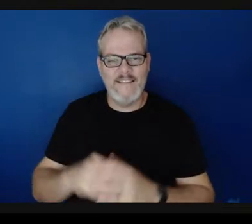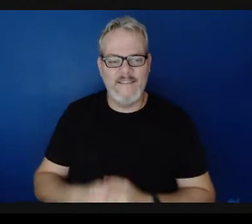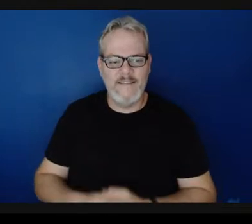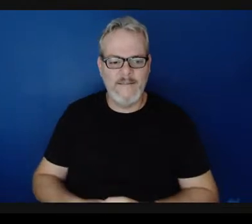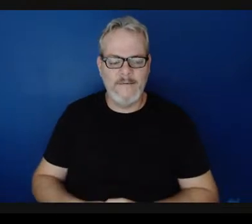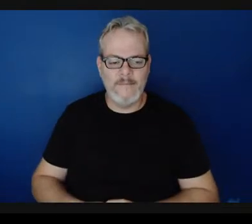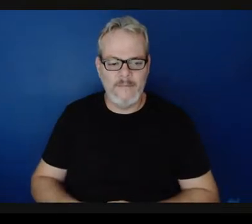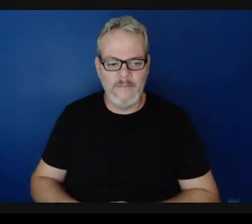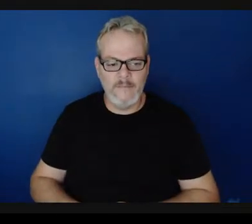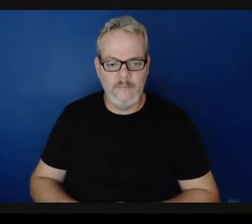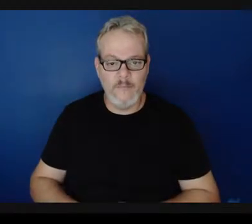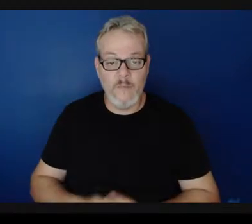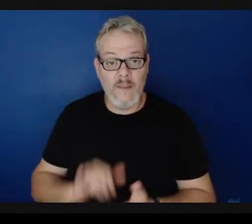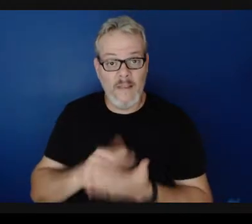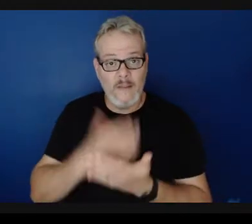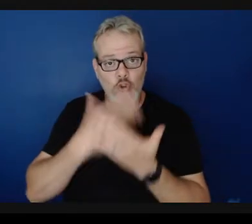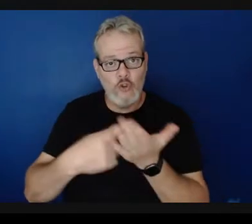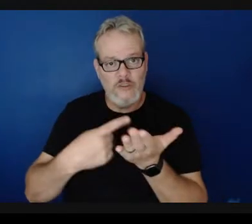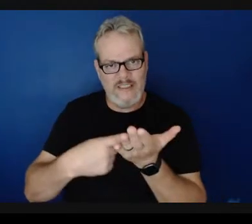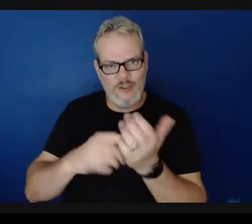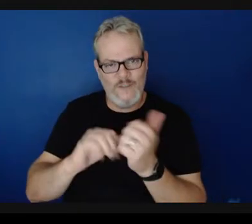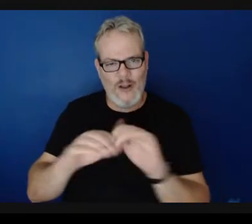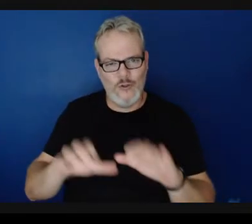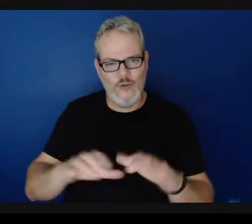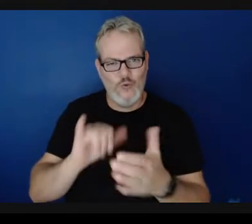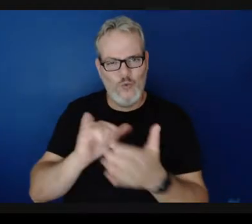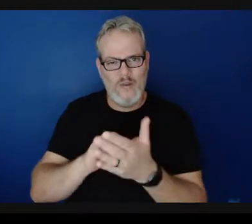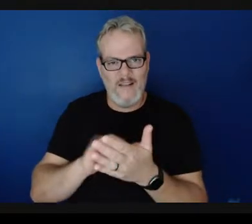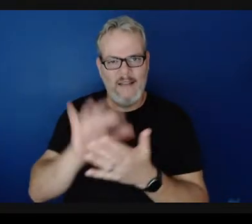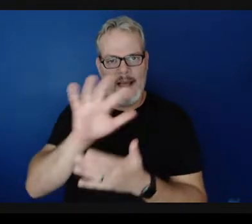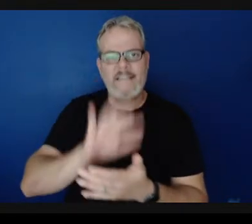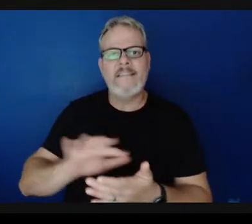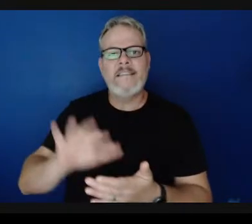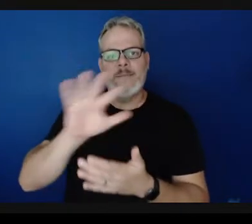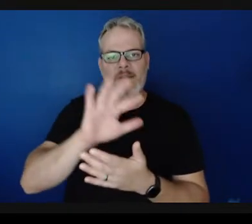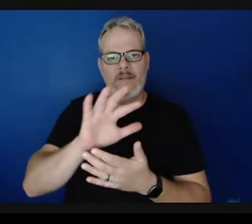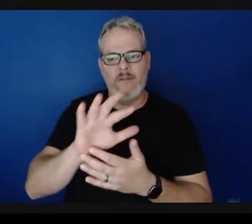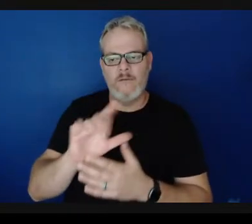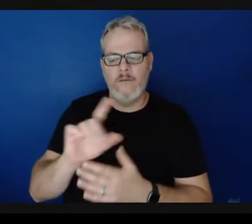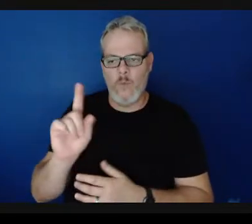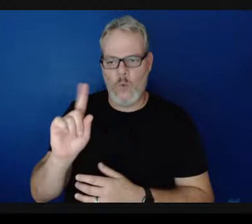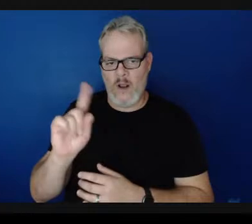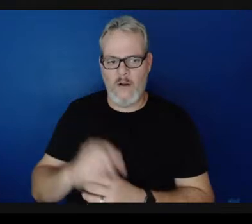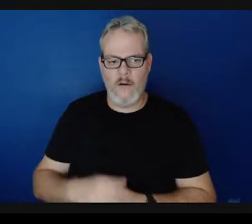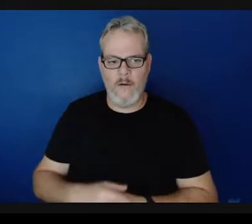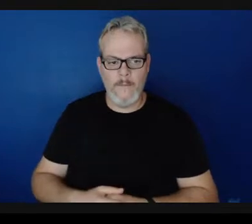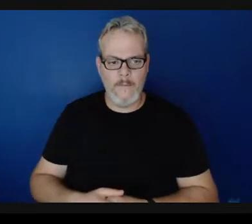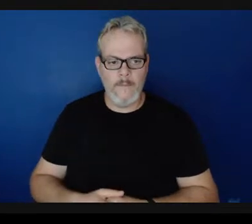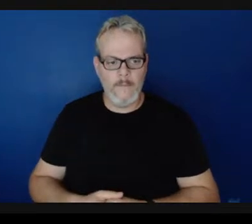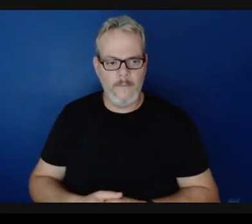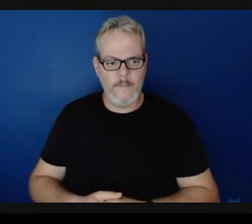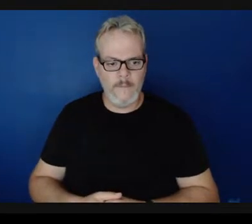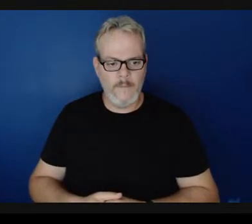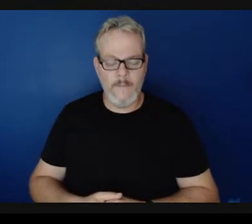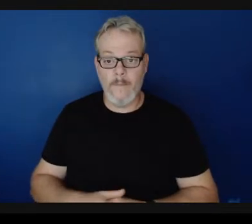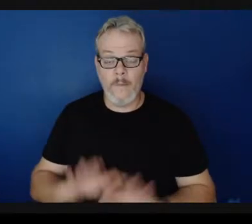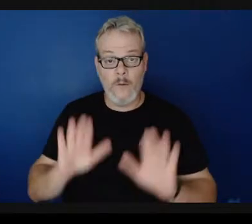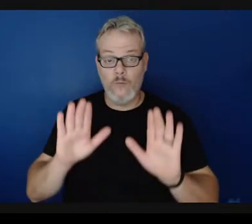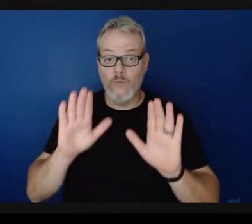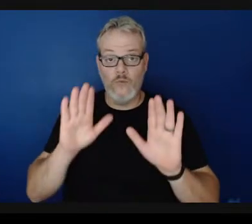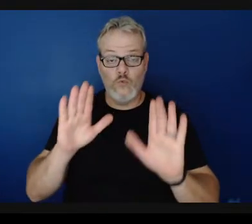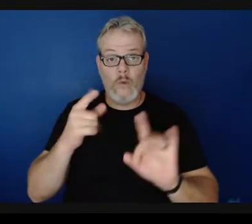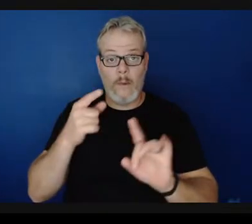but that's a discussion of how you would get to that and a little estimate of what it might be, perhaps. Yeah, great point. Yeah, so there's